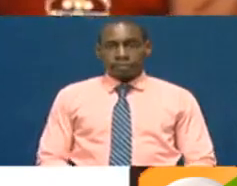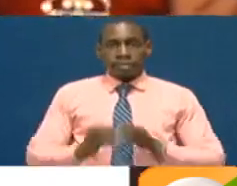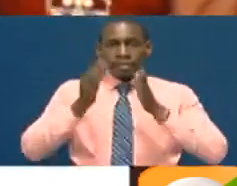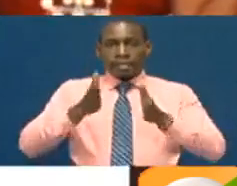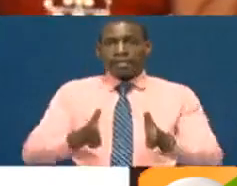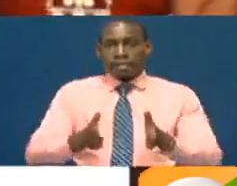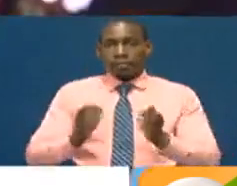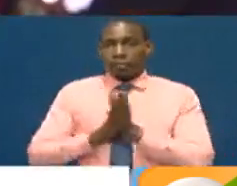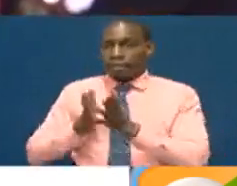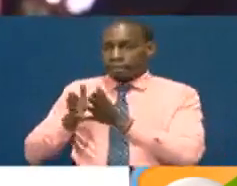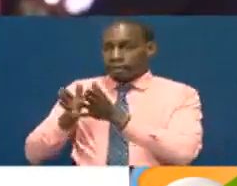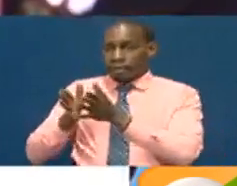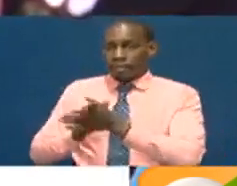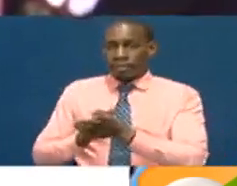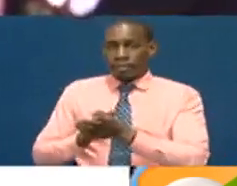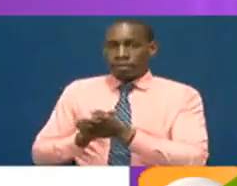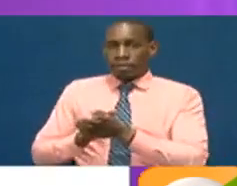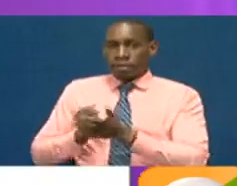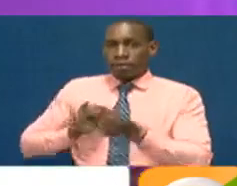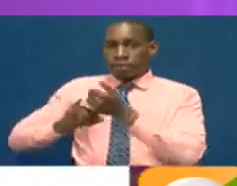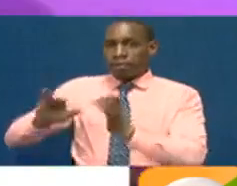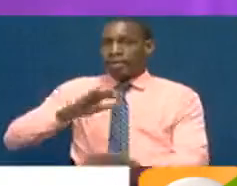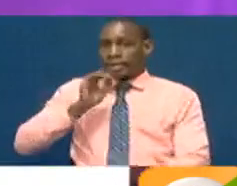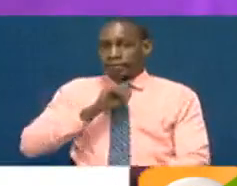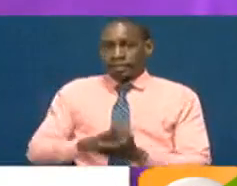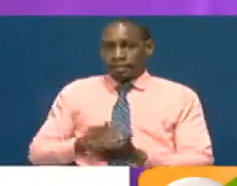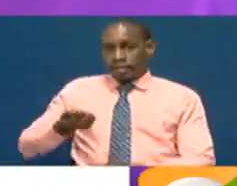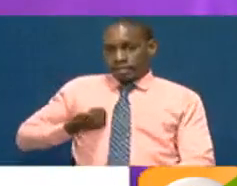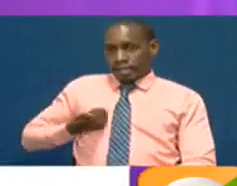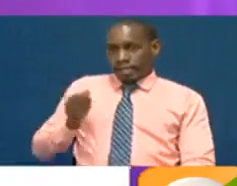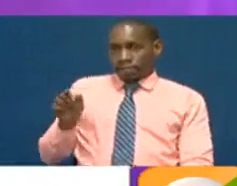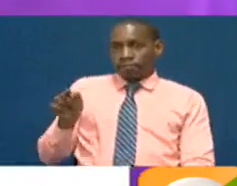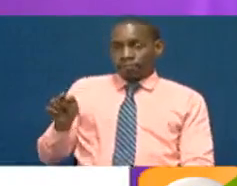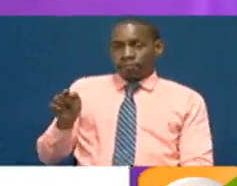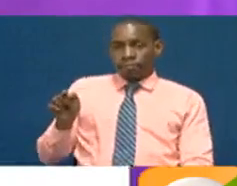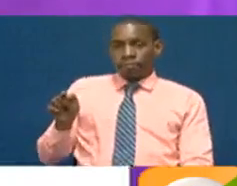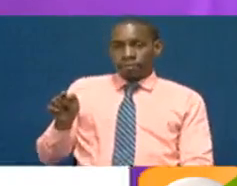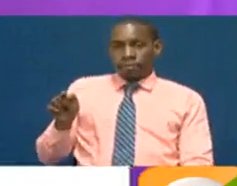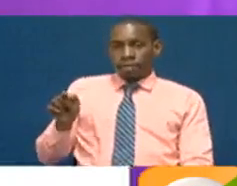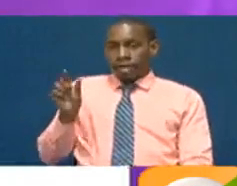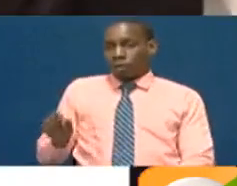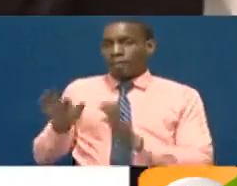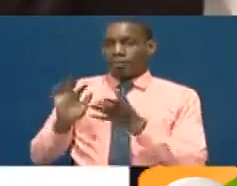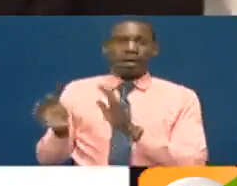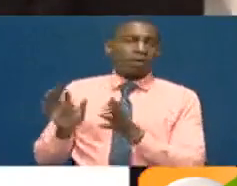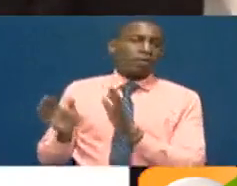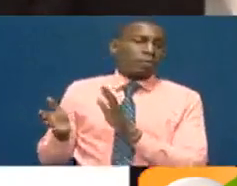Leaders paid glowing tributes to the deceased. Huyu msichana alikuwa mtu ambaye